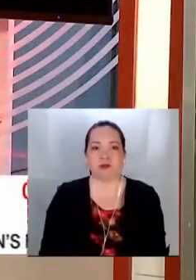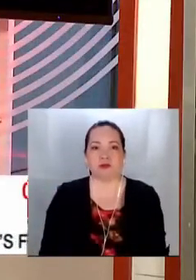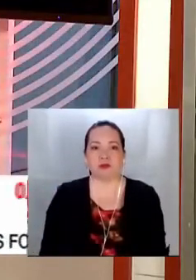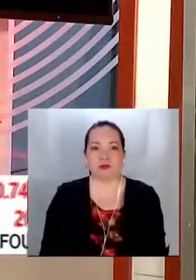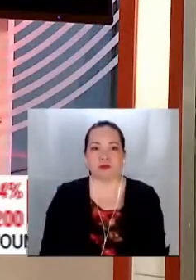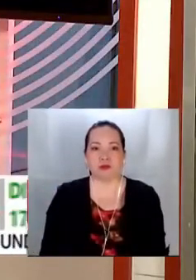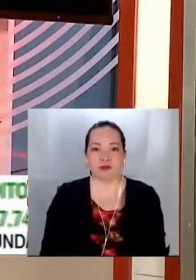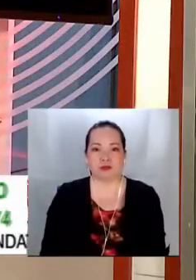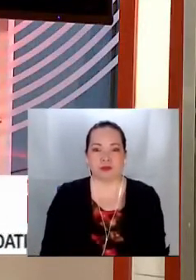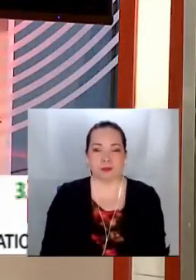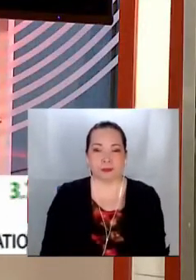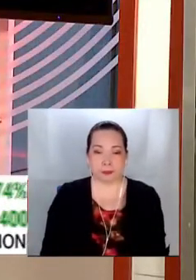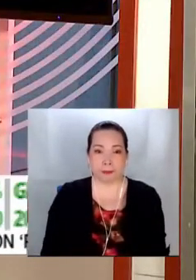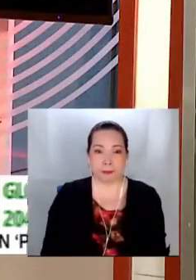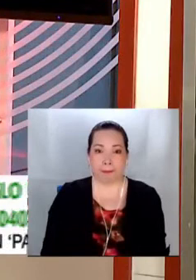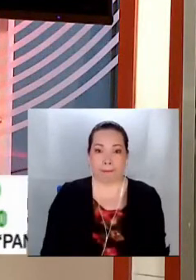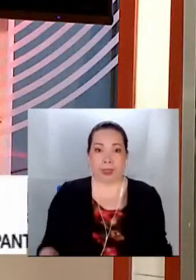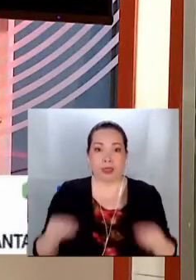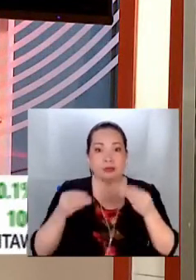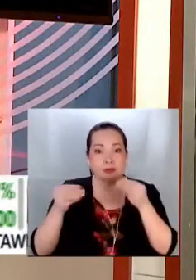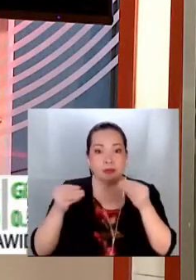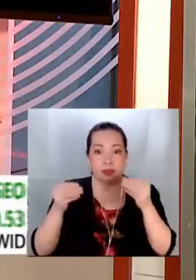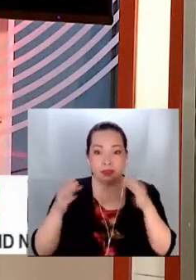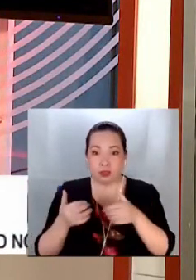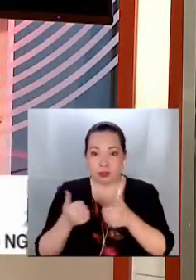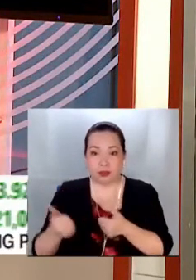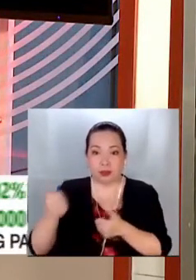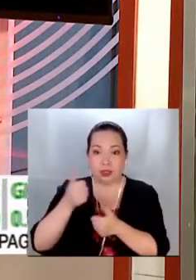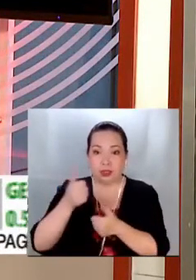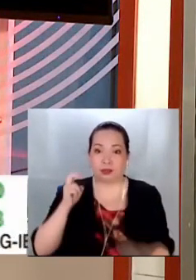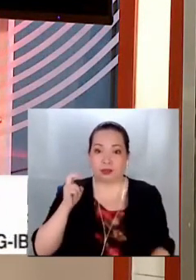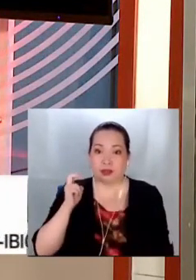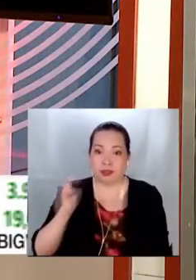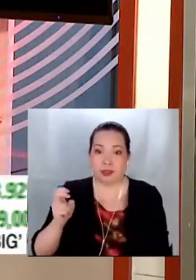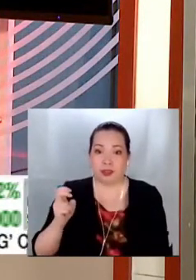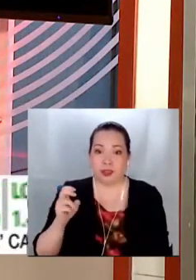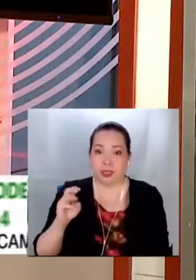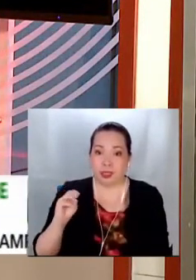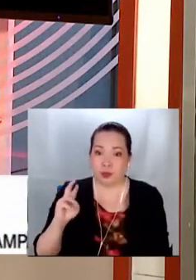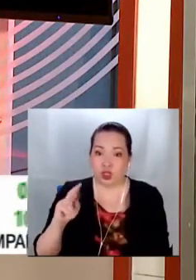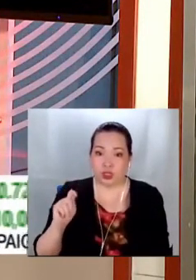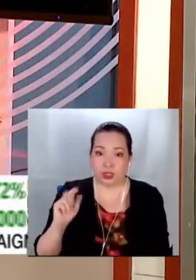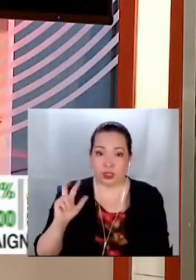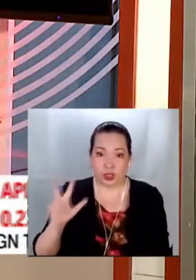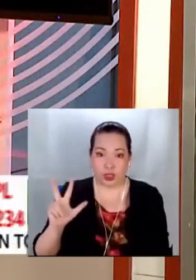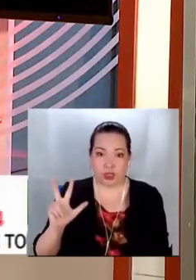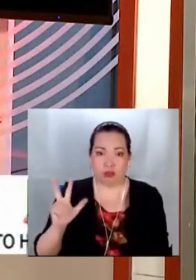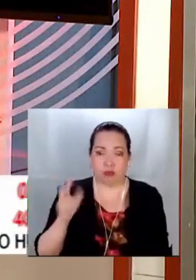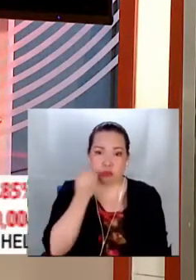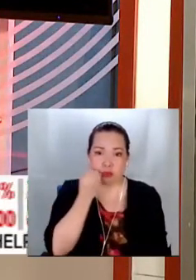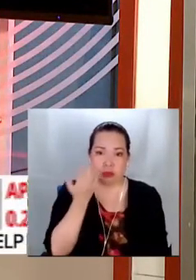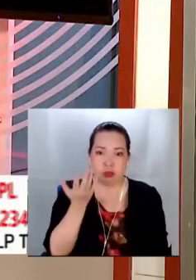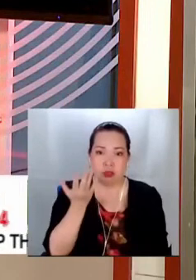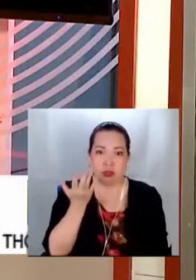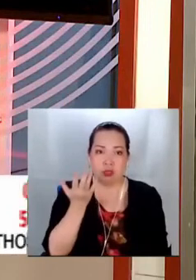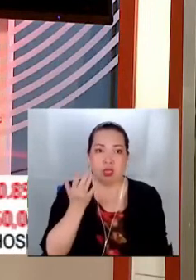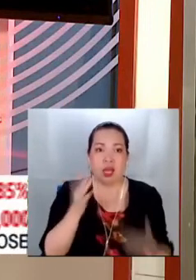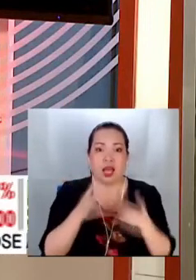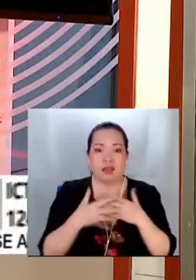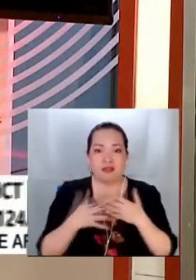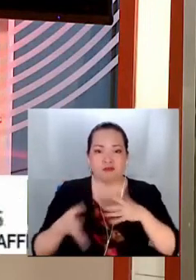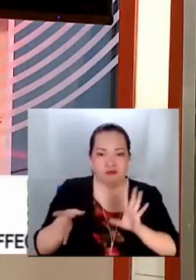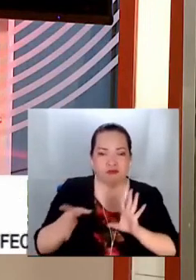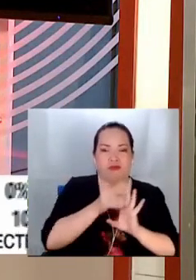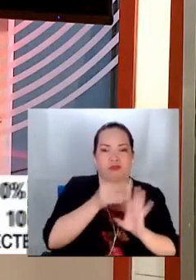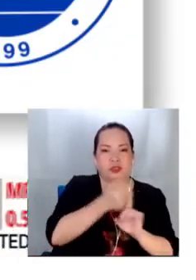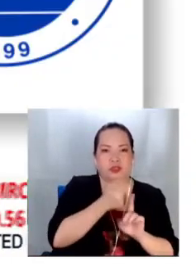The general manager of the Metrorail Transit Line 3, or MRT3, has passed away days after contracting